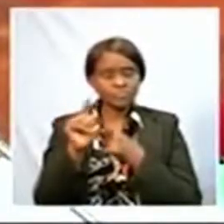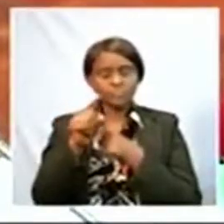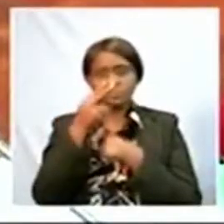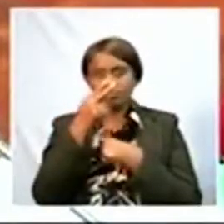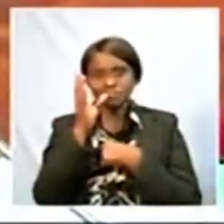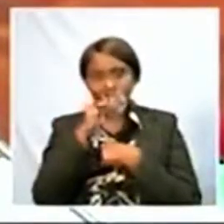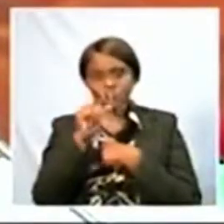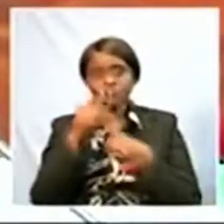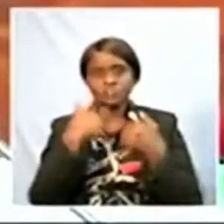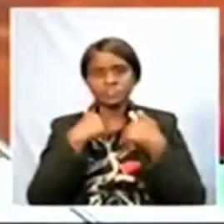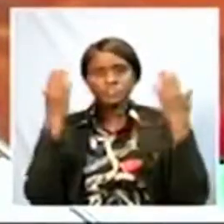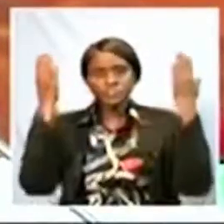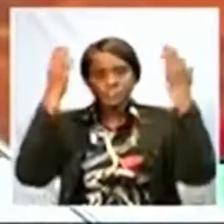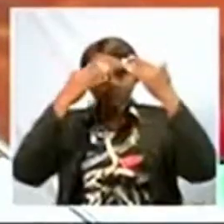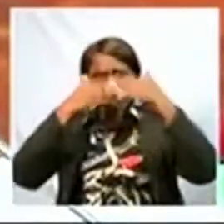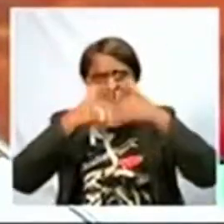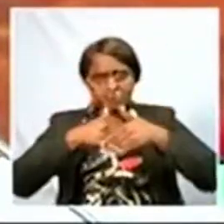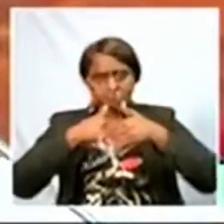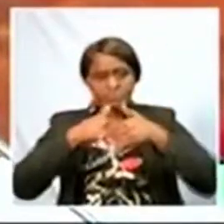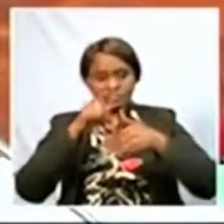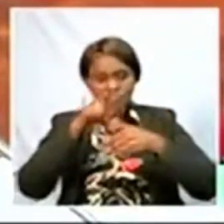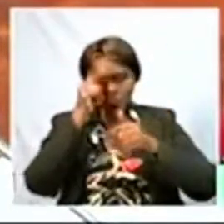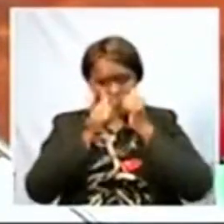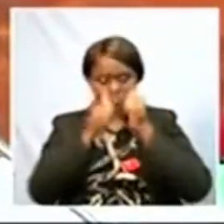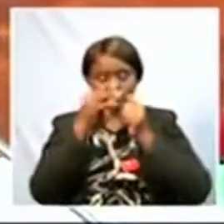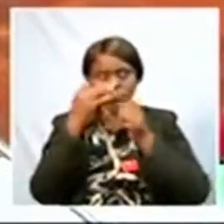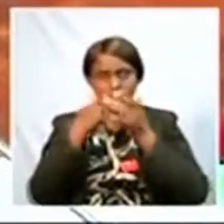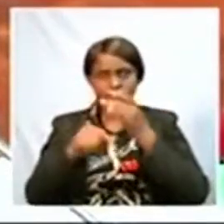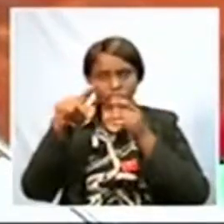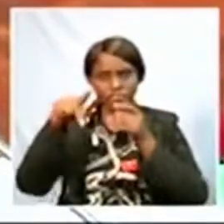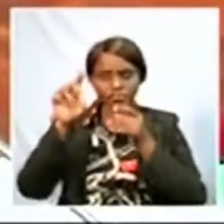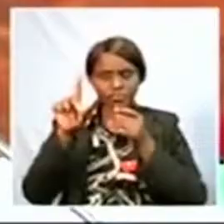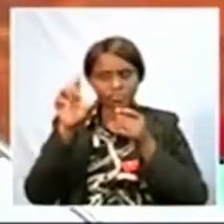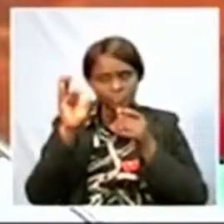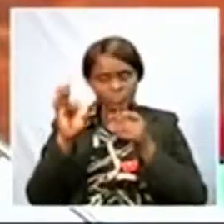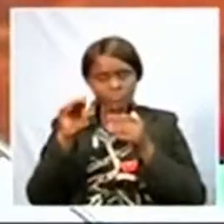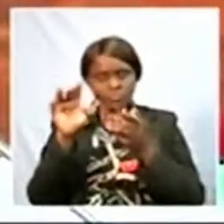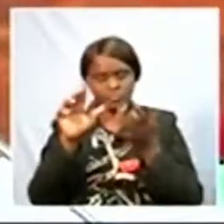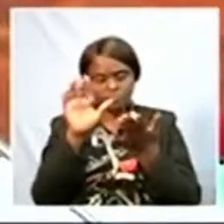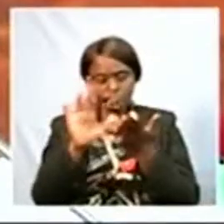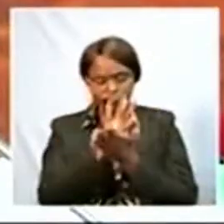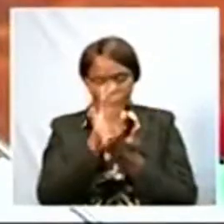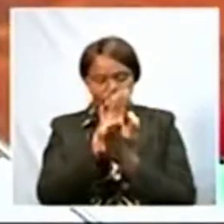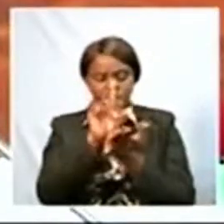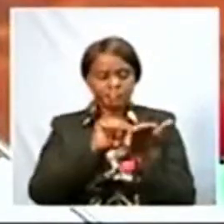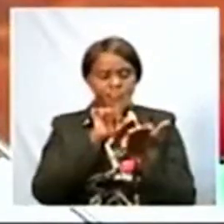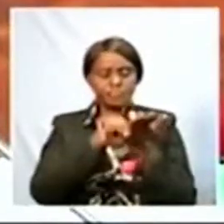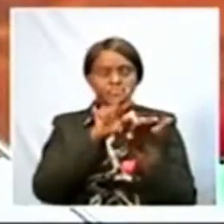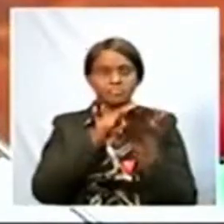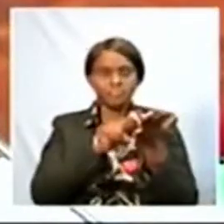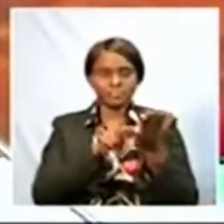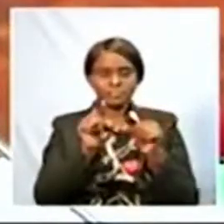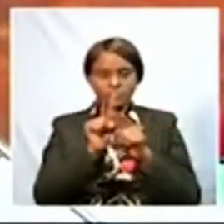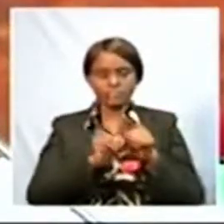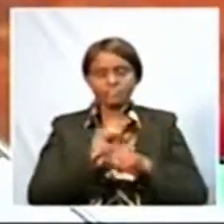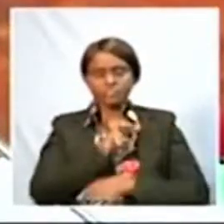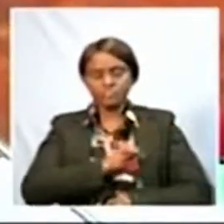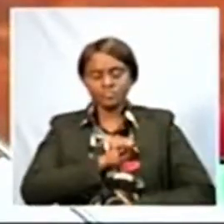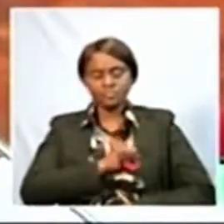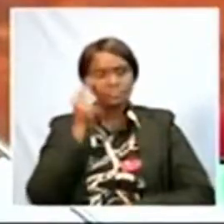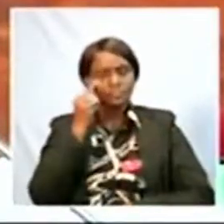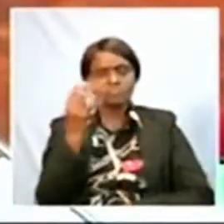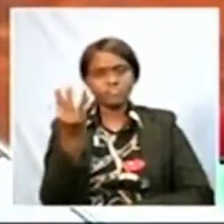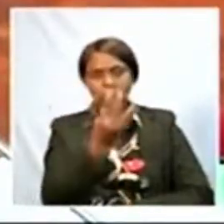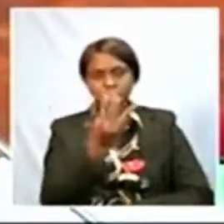that they are blank. It was because of the PDF document we used to print the reports. We apologize for those 4